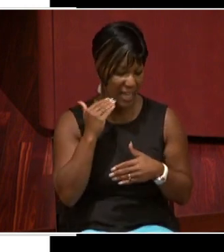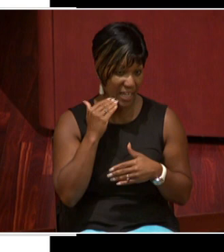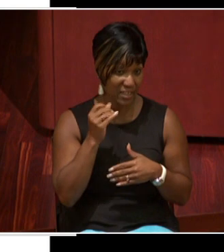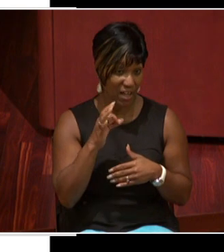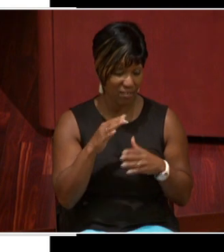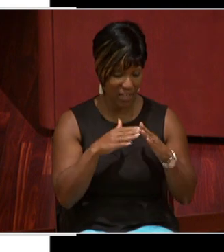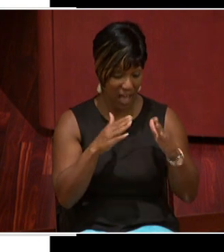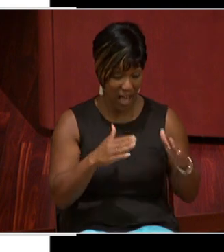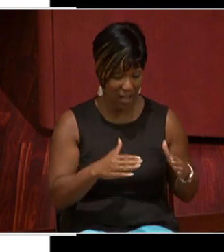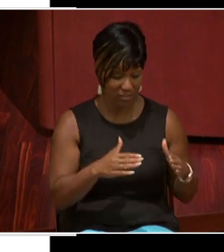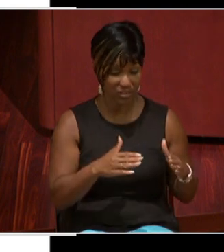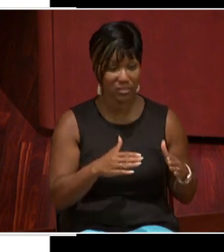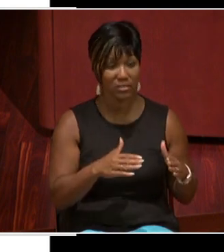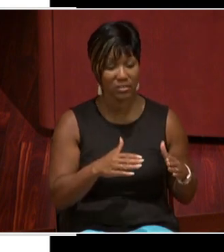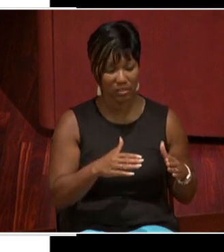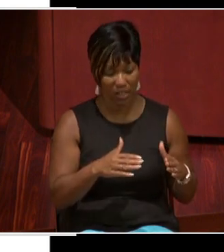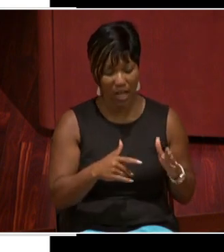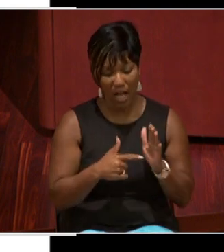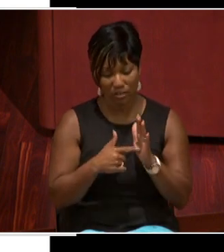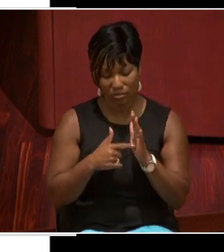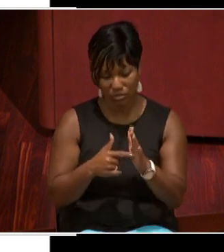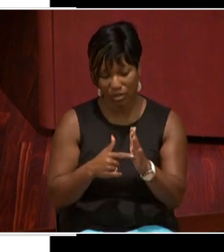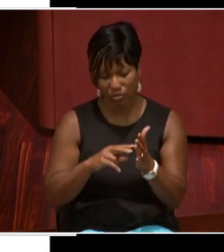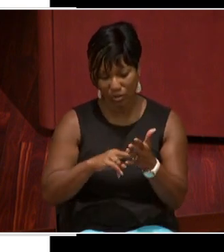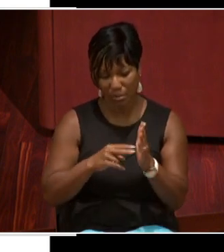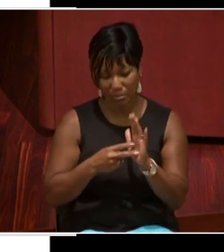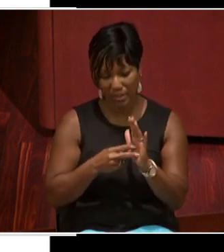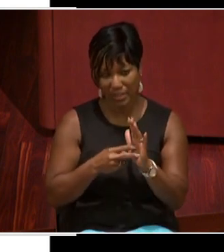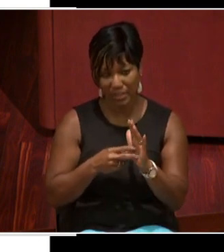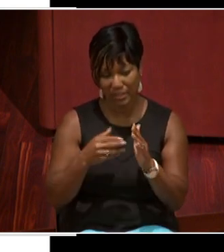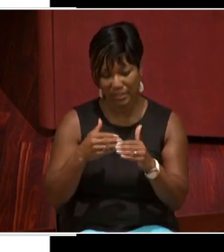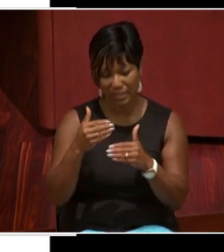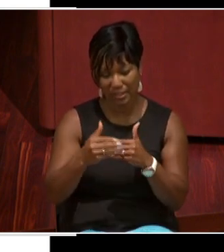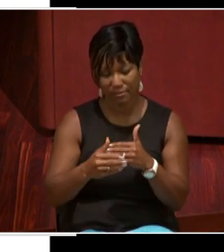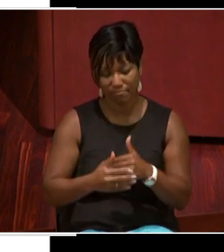is statistical in nature, and I'll show you what I mean on the next slide.